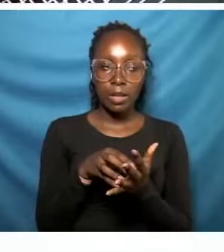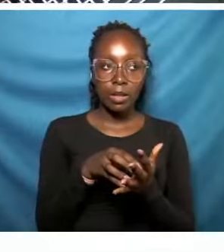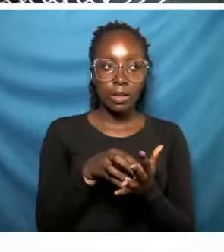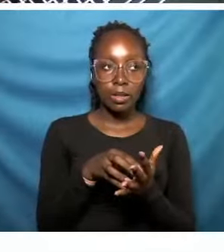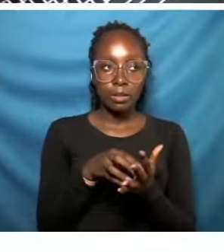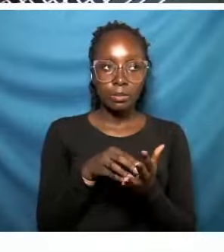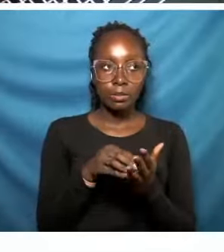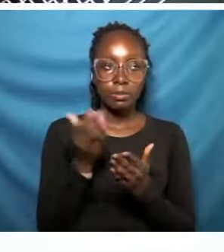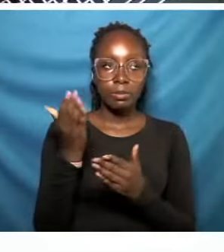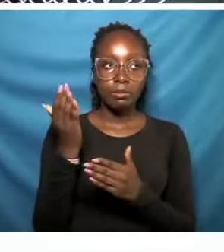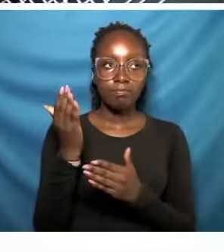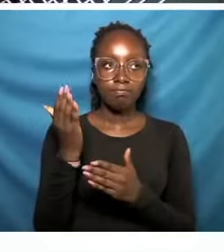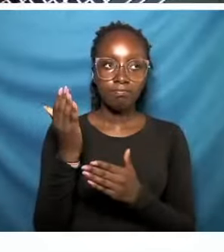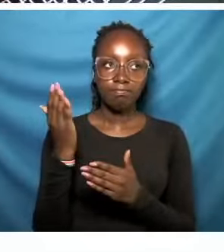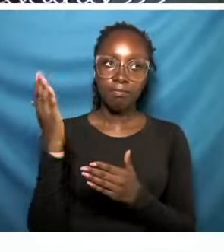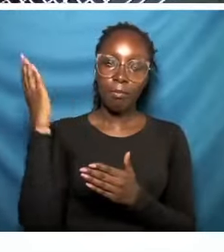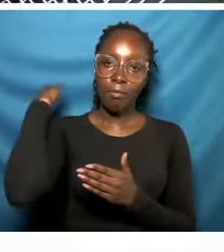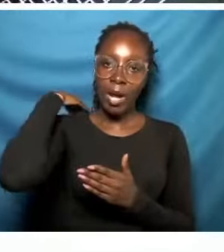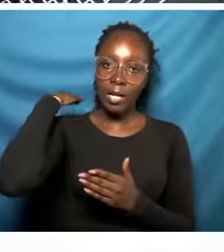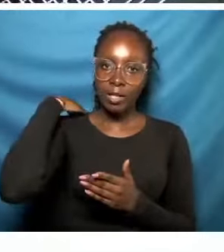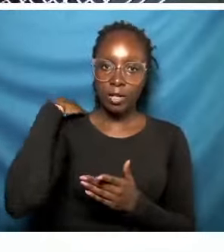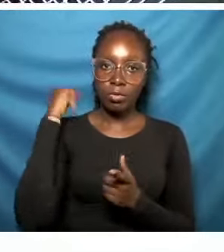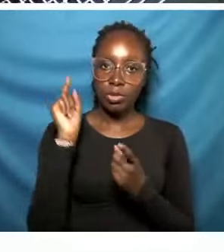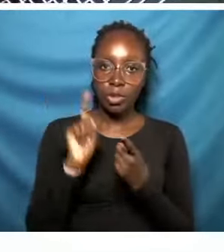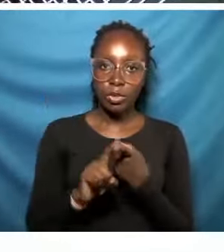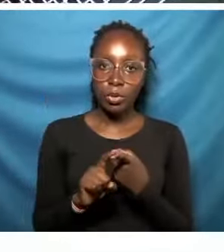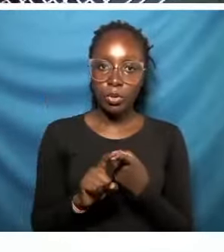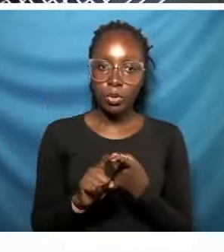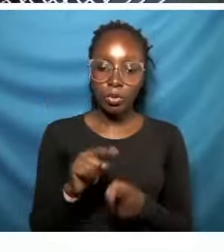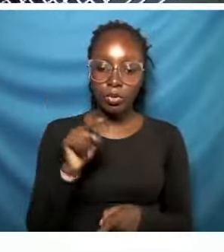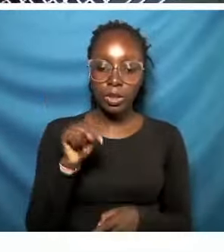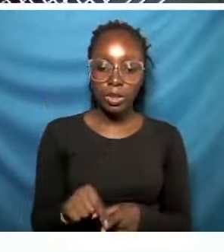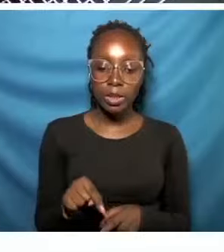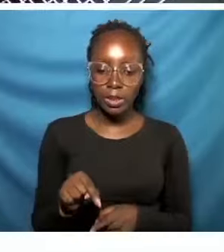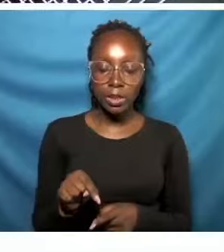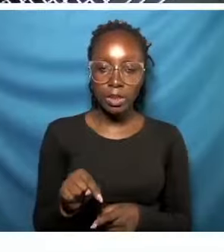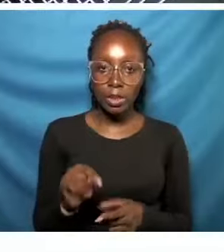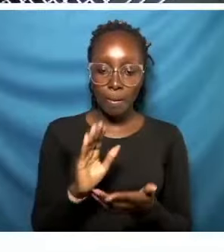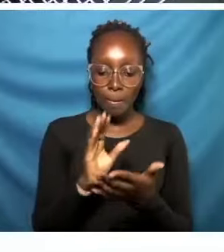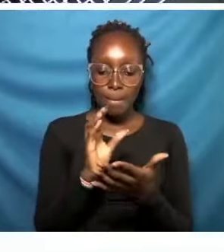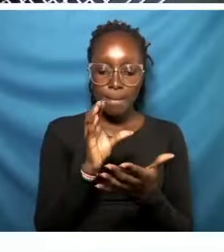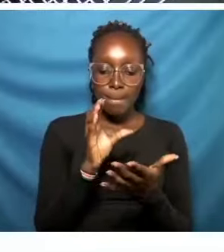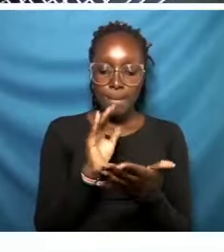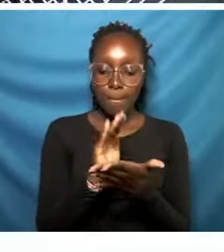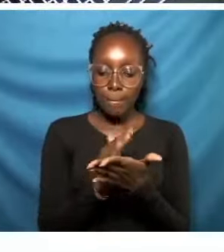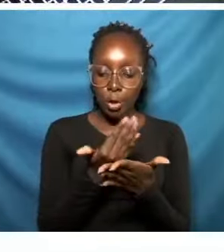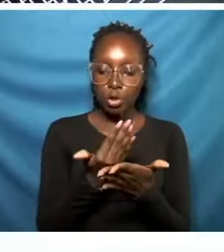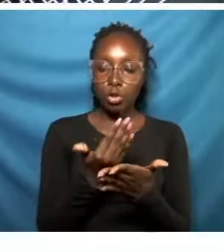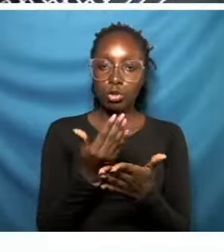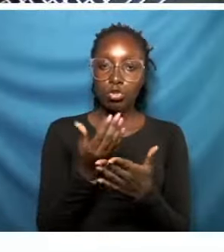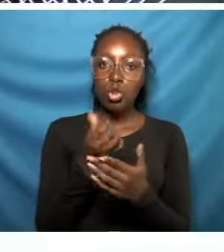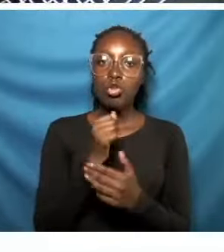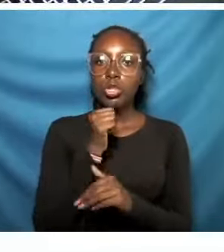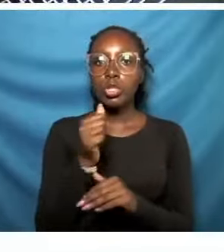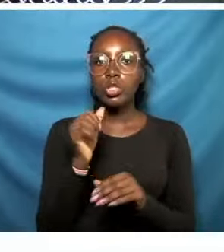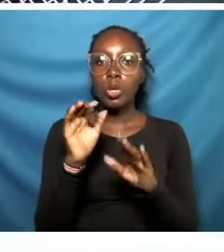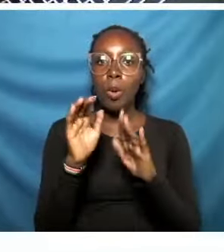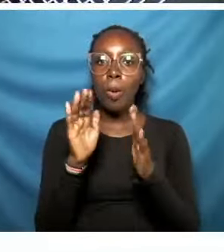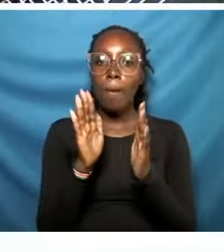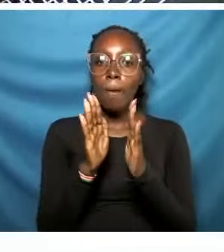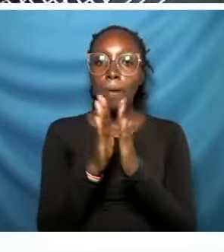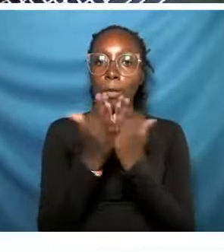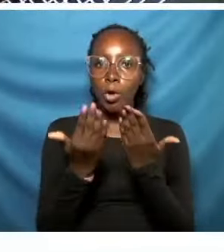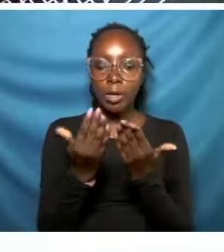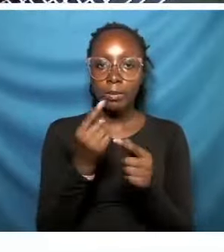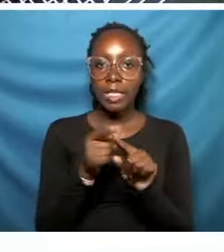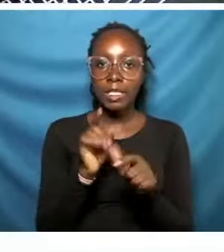the background to this portion, not the book, the background to this section is that